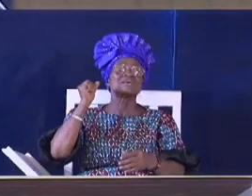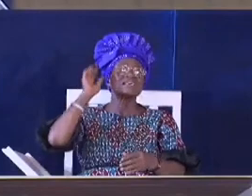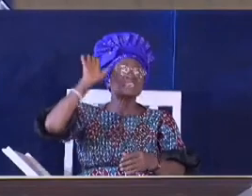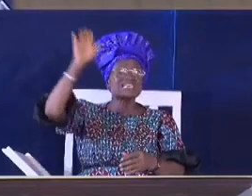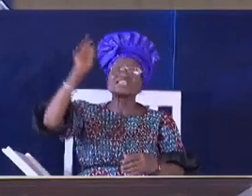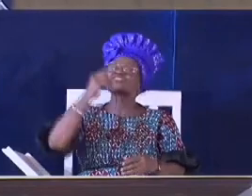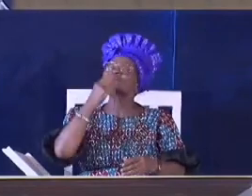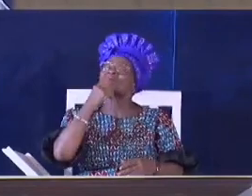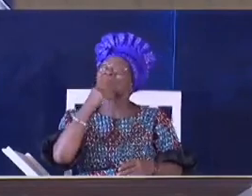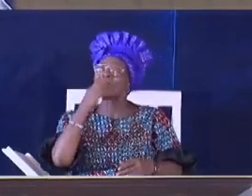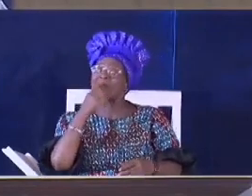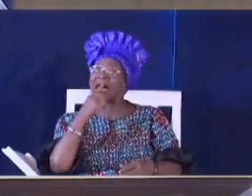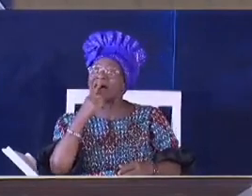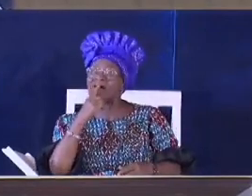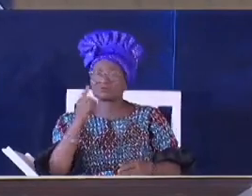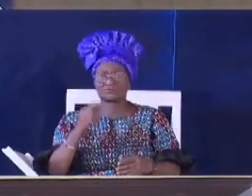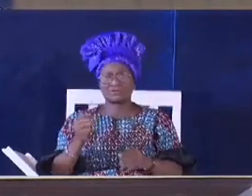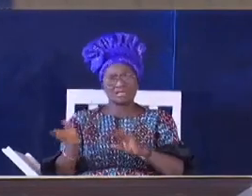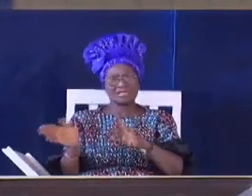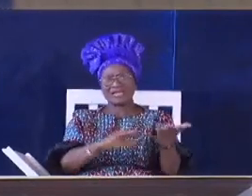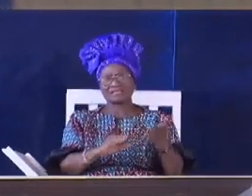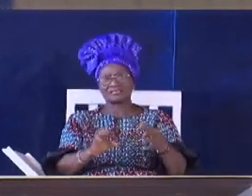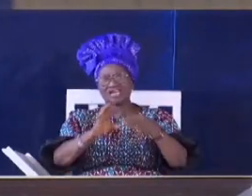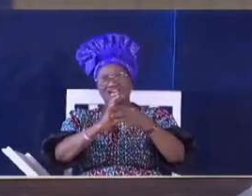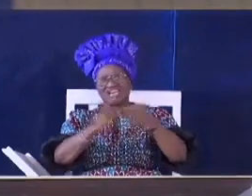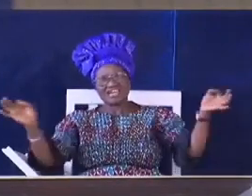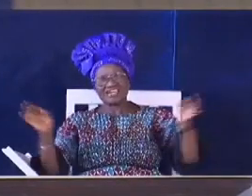death, release your victim.